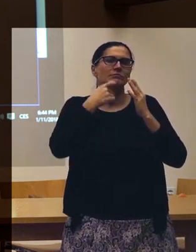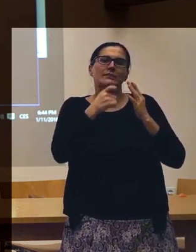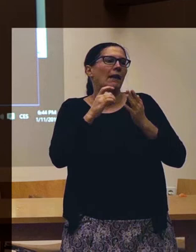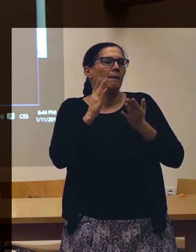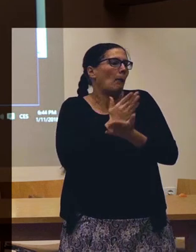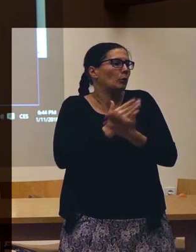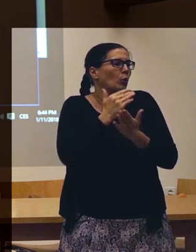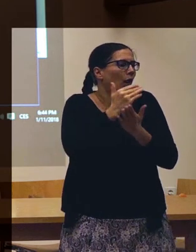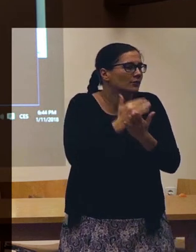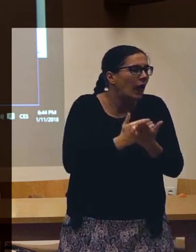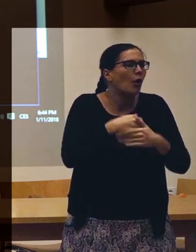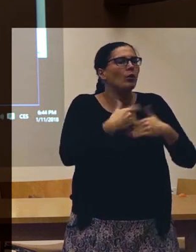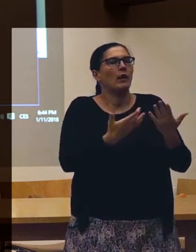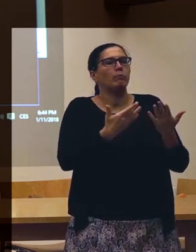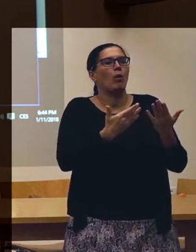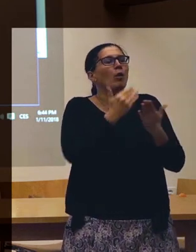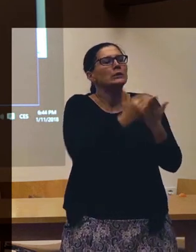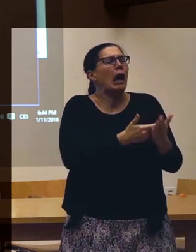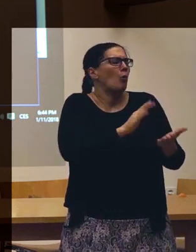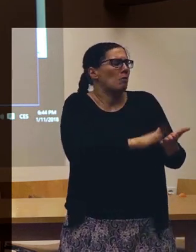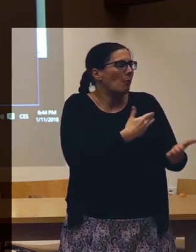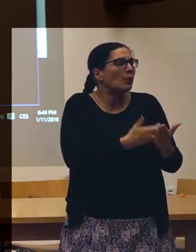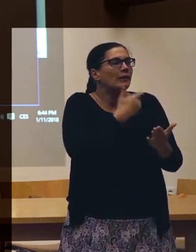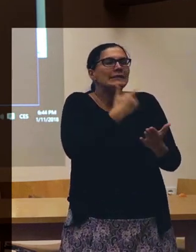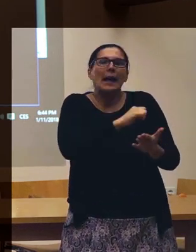in Russia as well. So we have